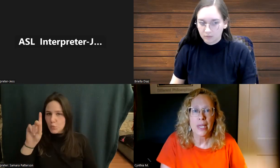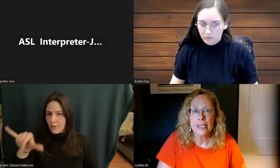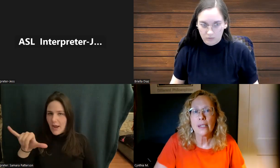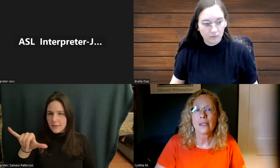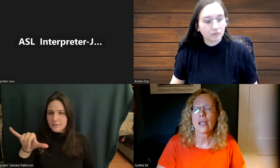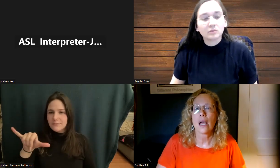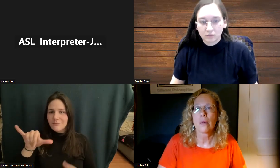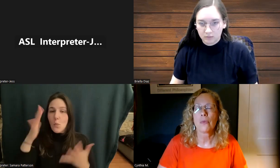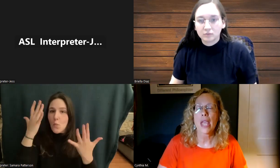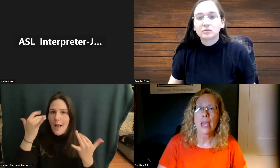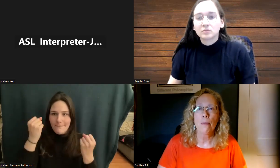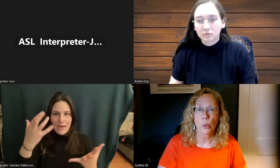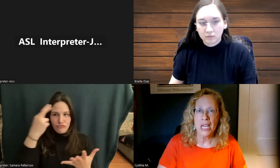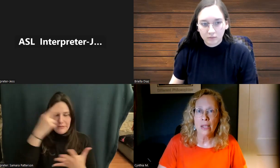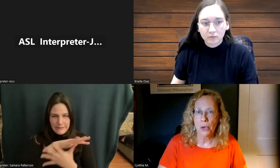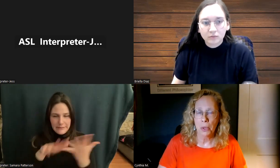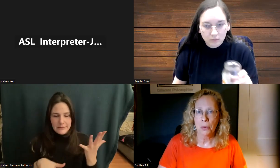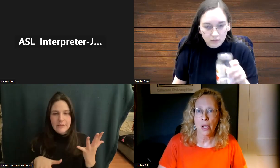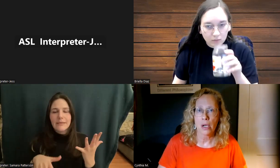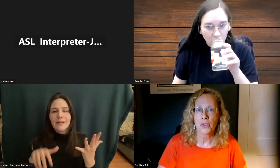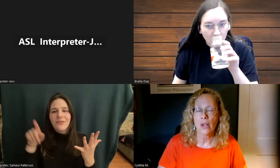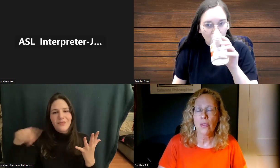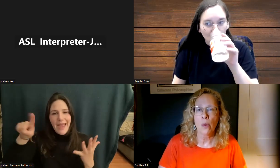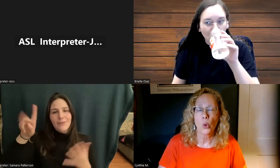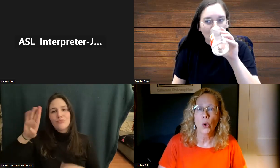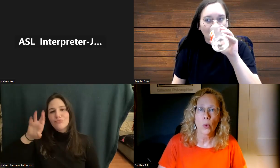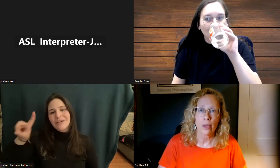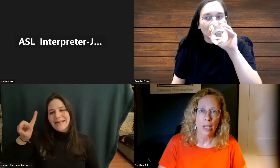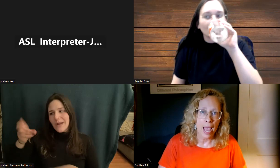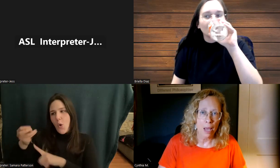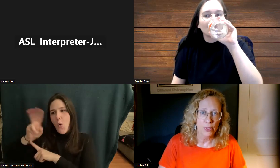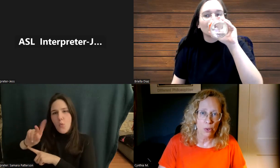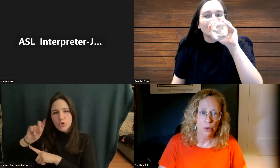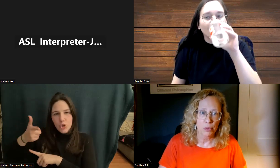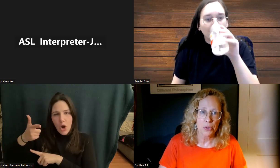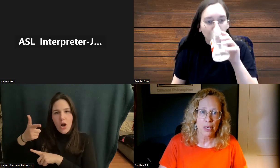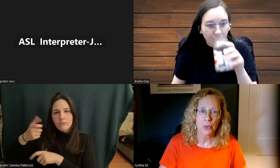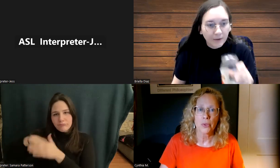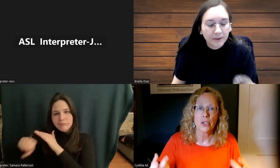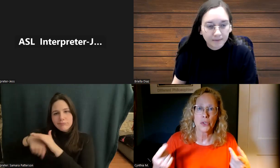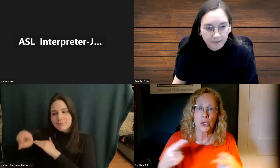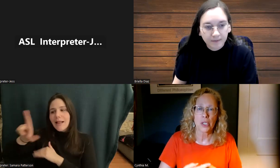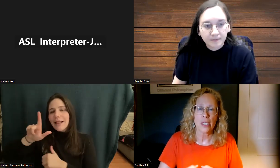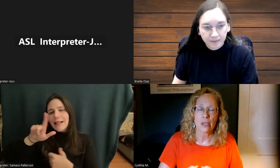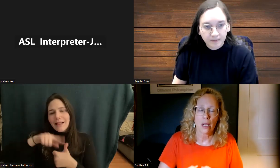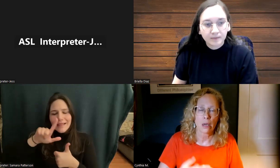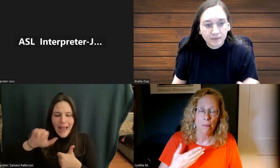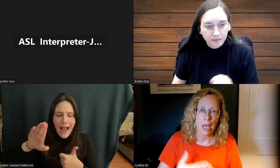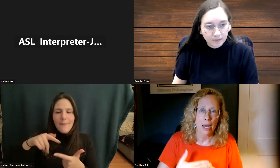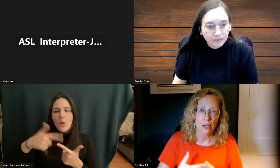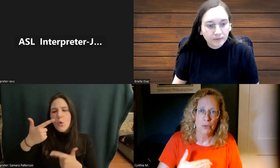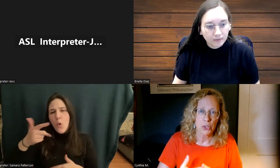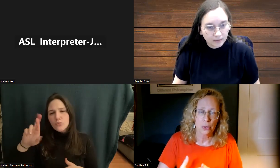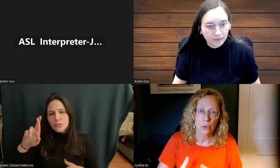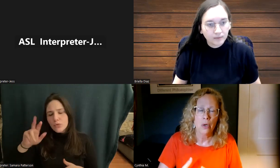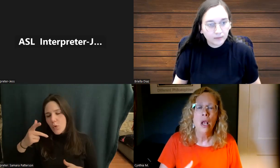lot of reasons. They breed their own dogs, and they work with labs and golden retrievers, and it's usually a